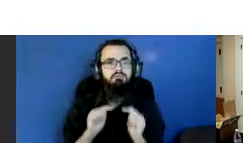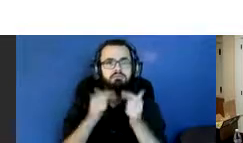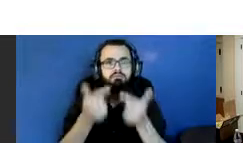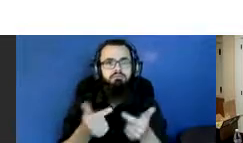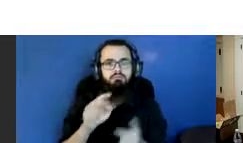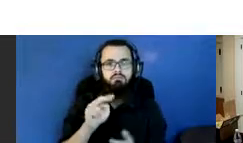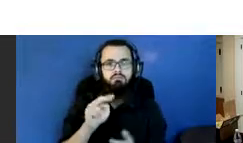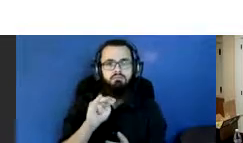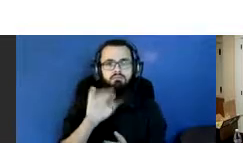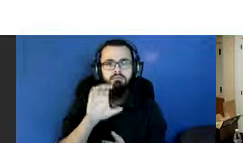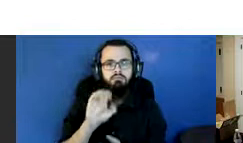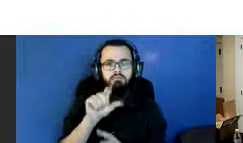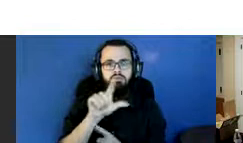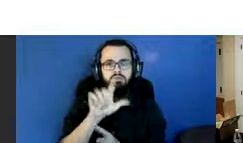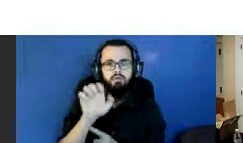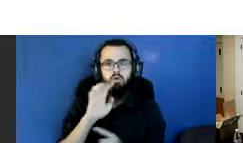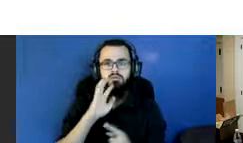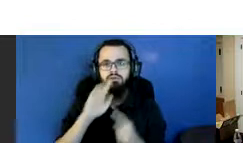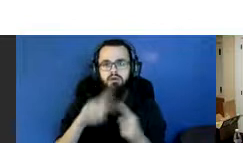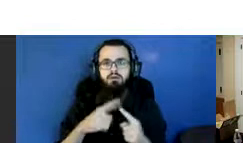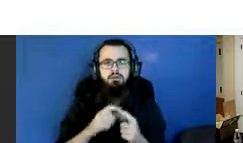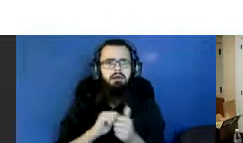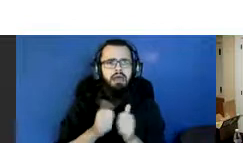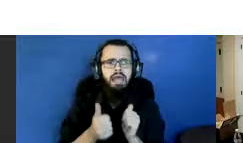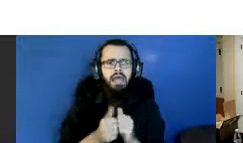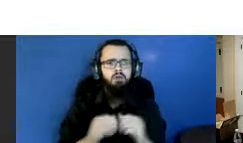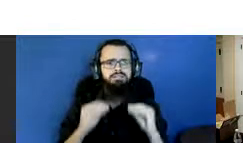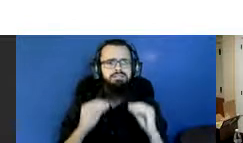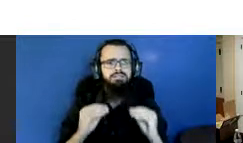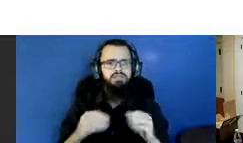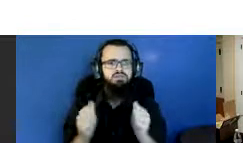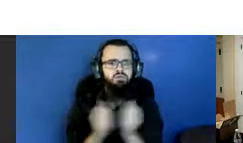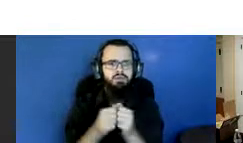to share some tips about teaching with a mask on. Nicole?